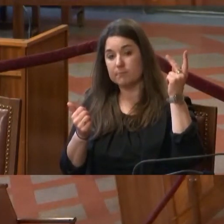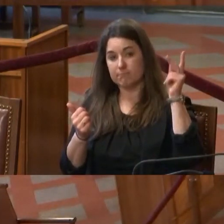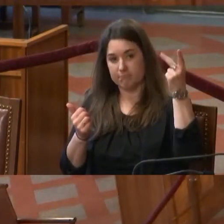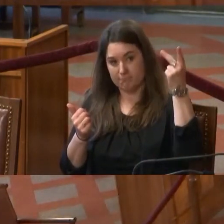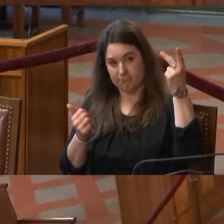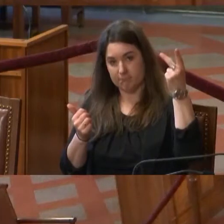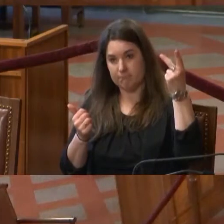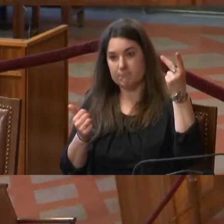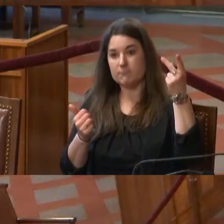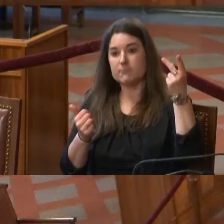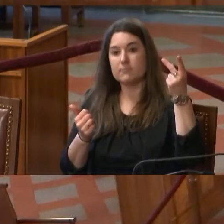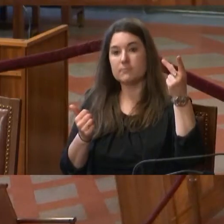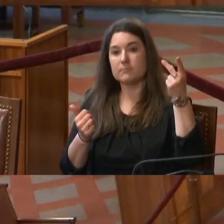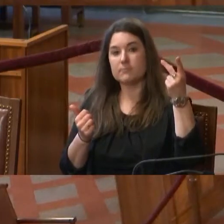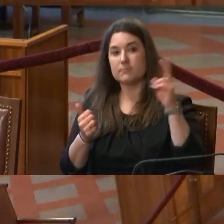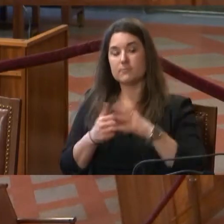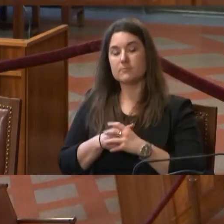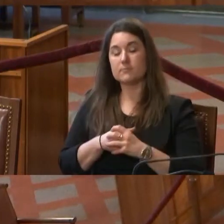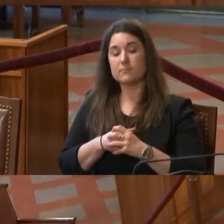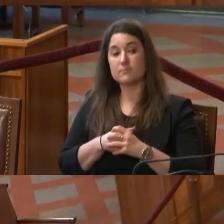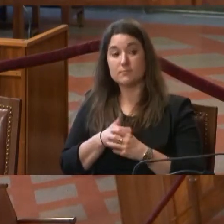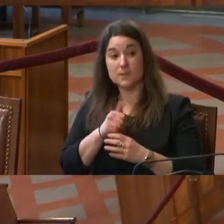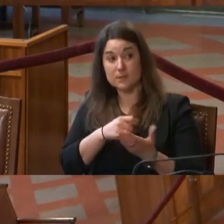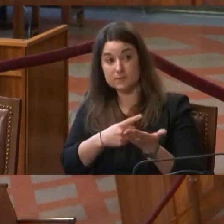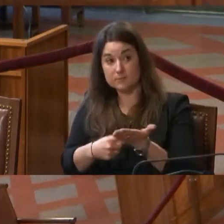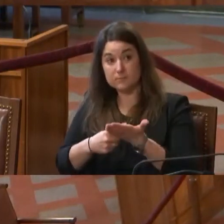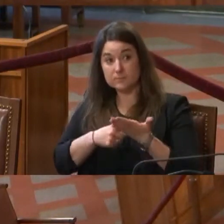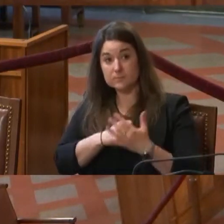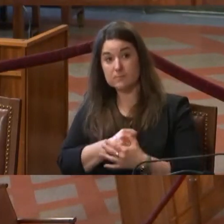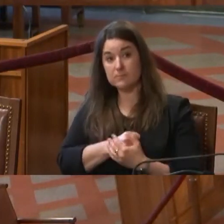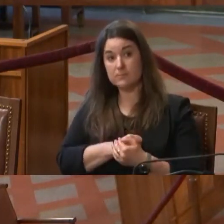Second. Second. Any discussion?